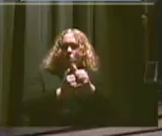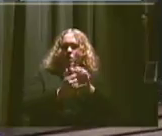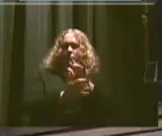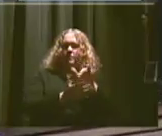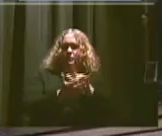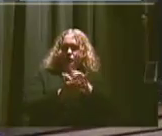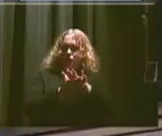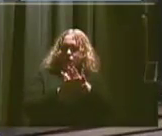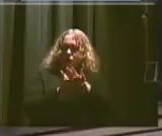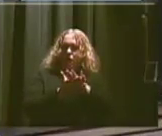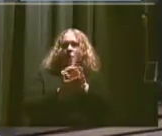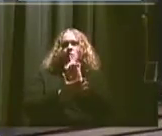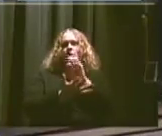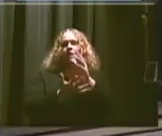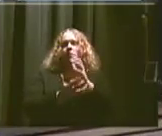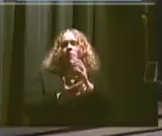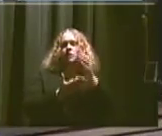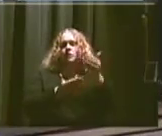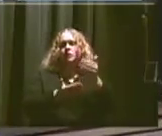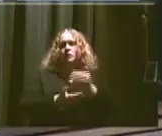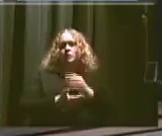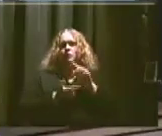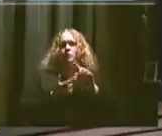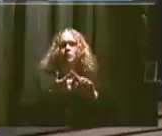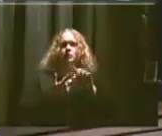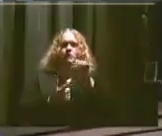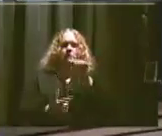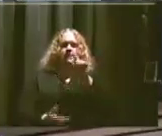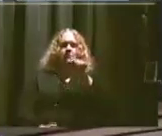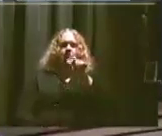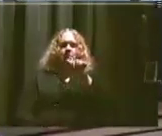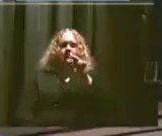for me to introduce you, Stanford Loudon.